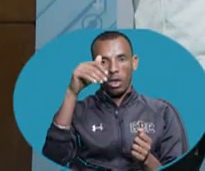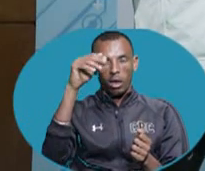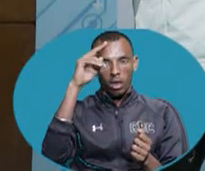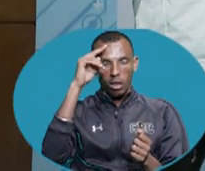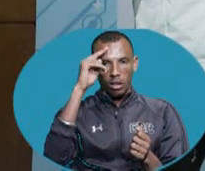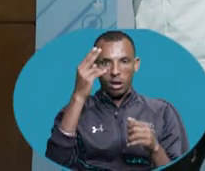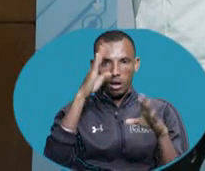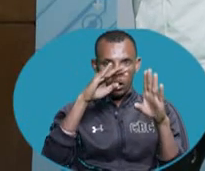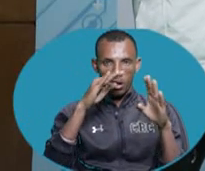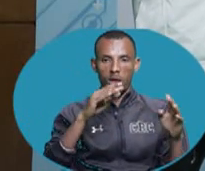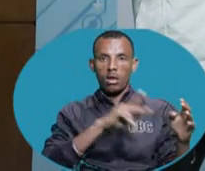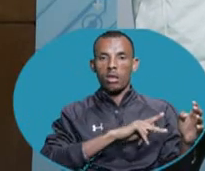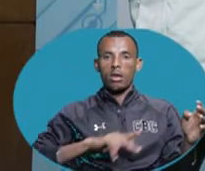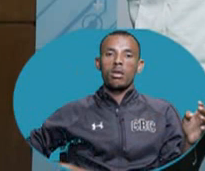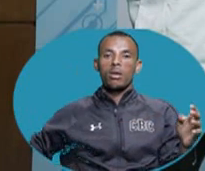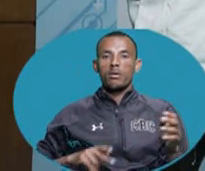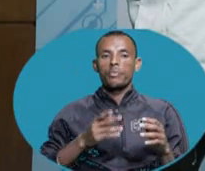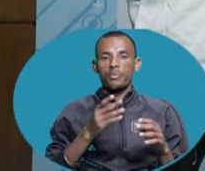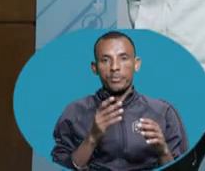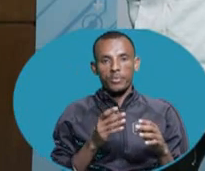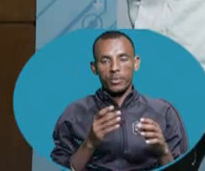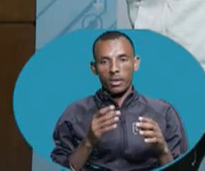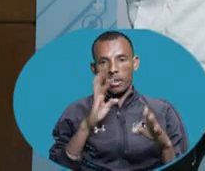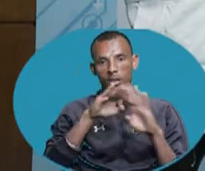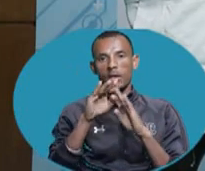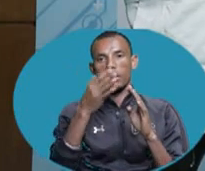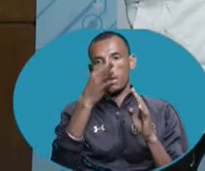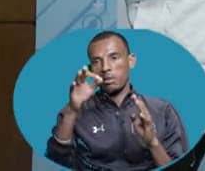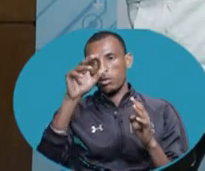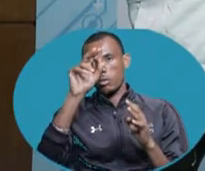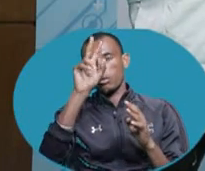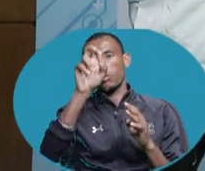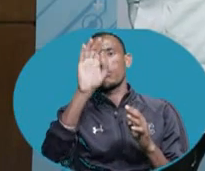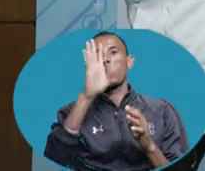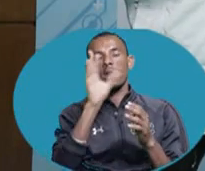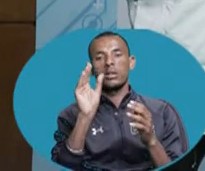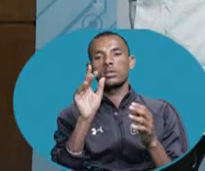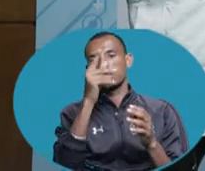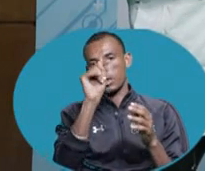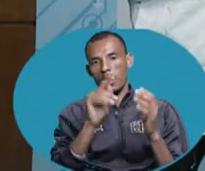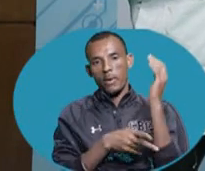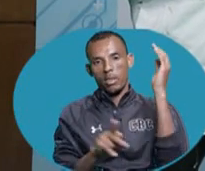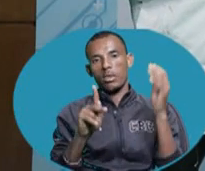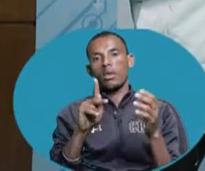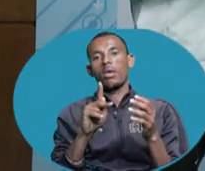to this party at Munich since 1924, and the party became